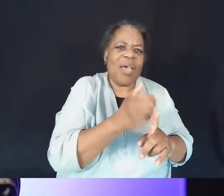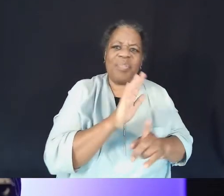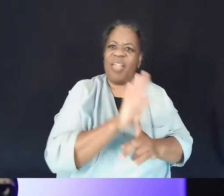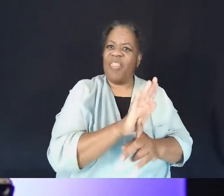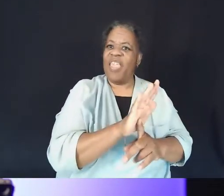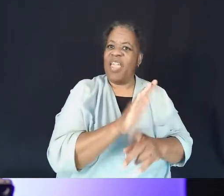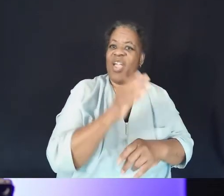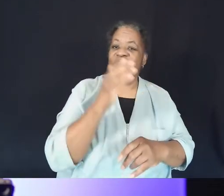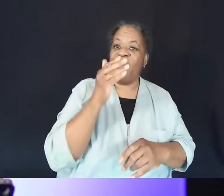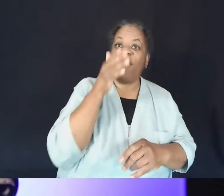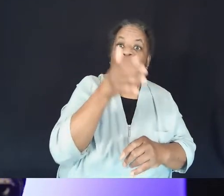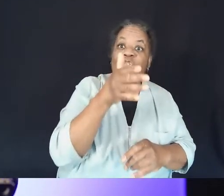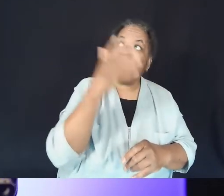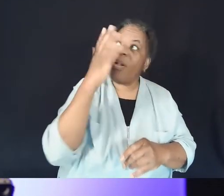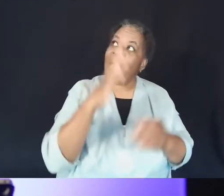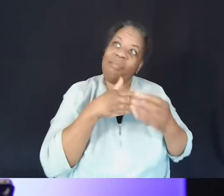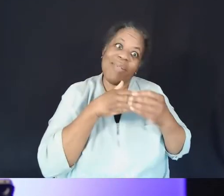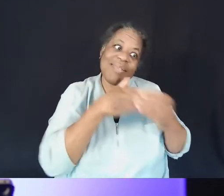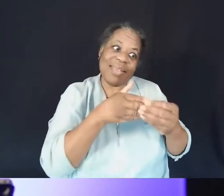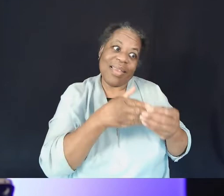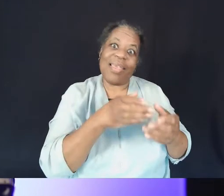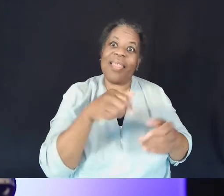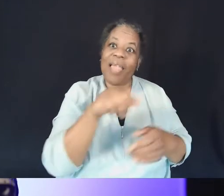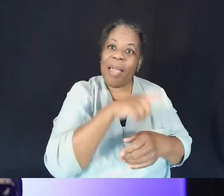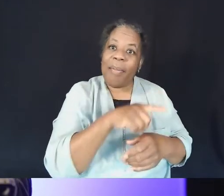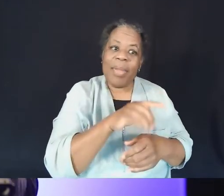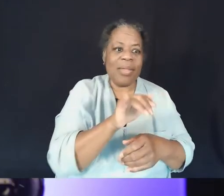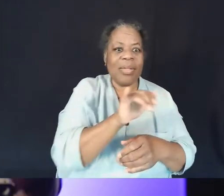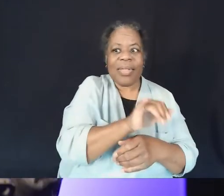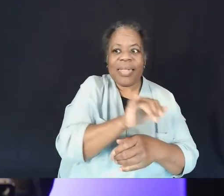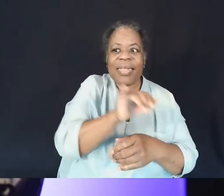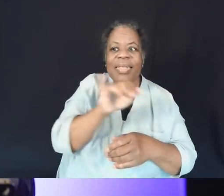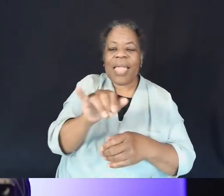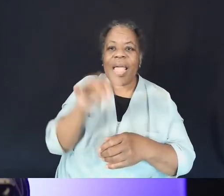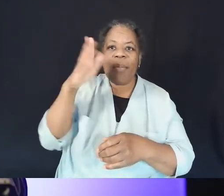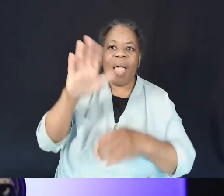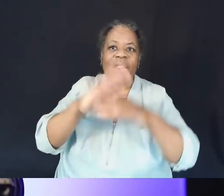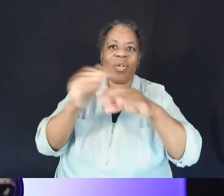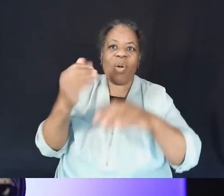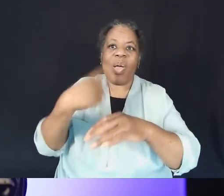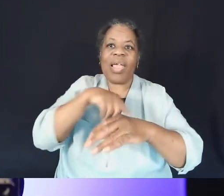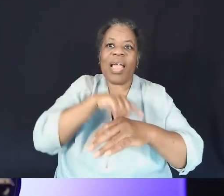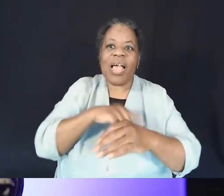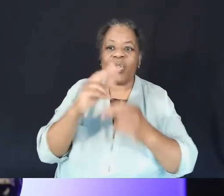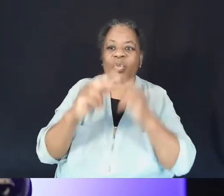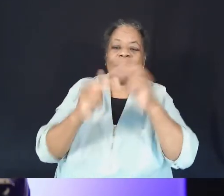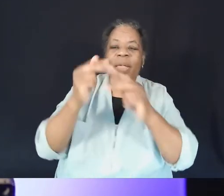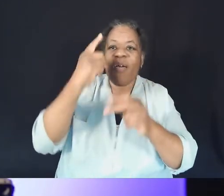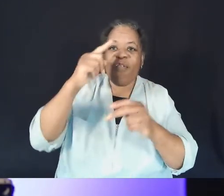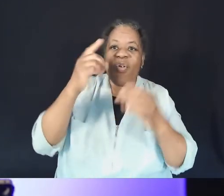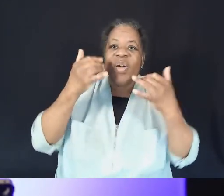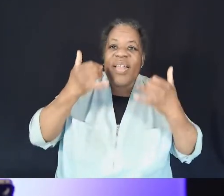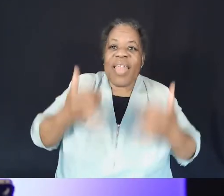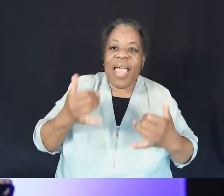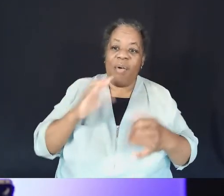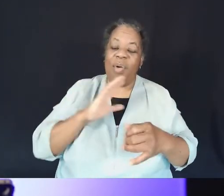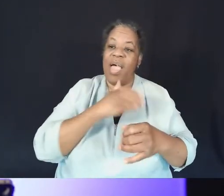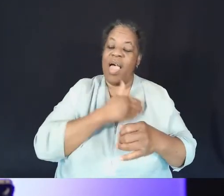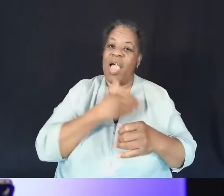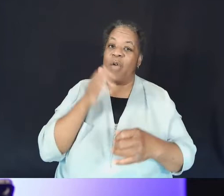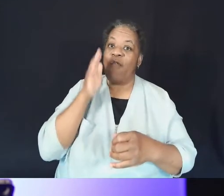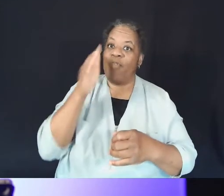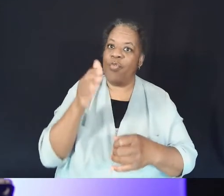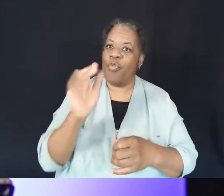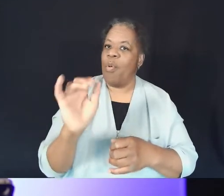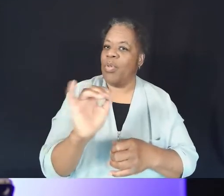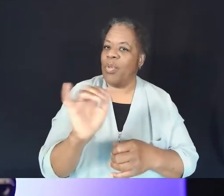them towards that. I believe with all my heart that God is calling us to rebuild for now and for our future similarly.